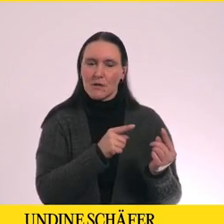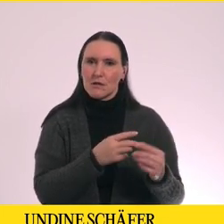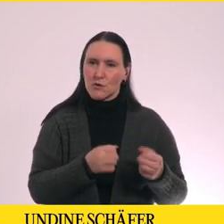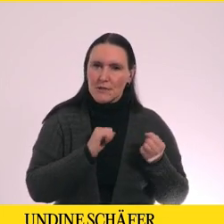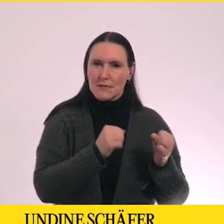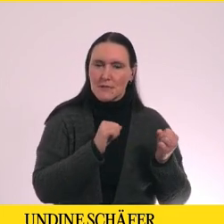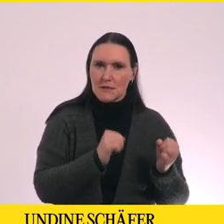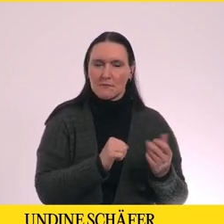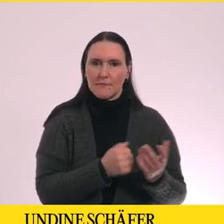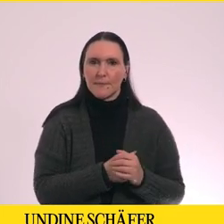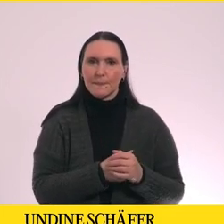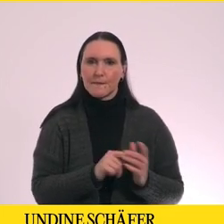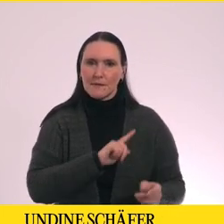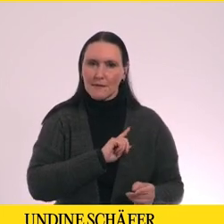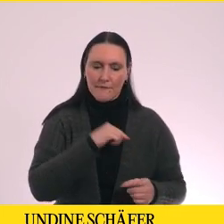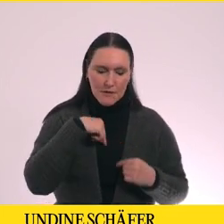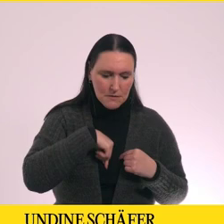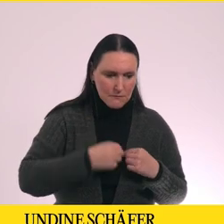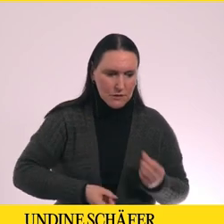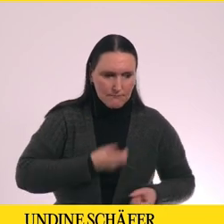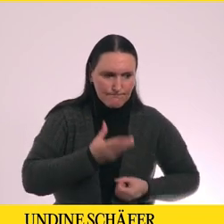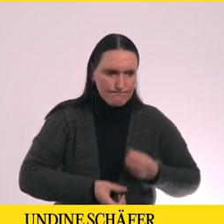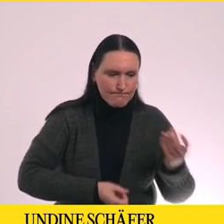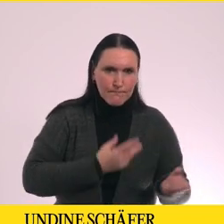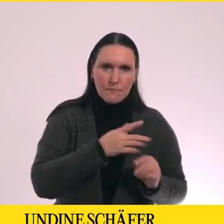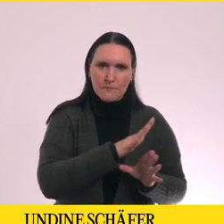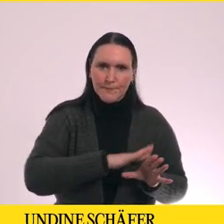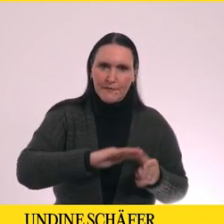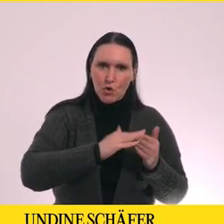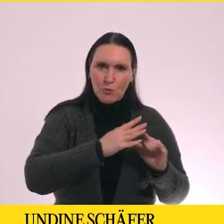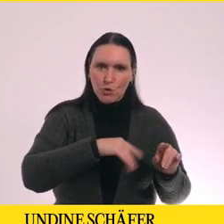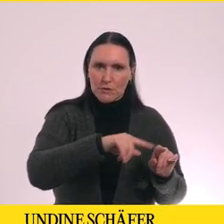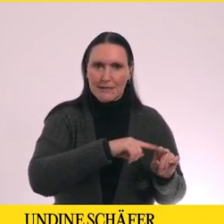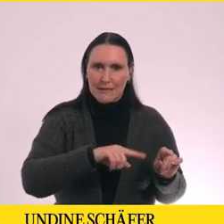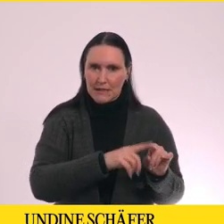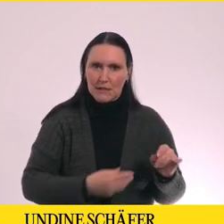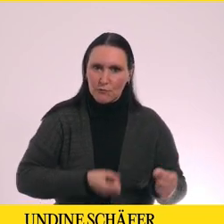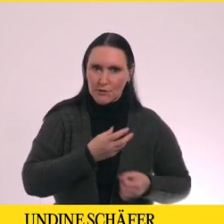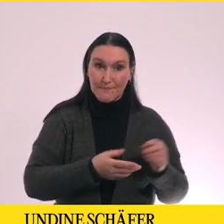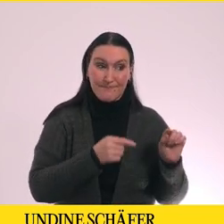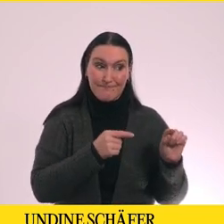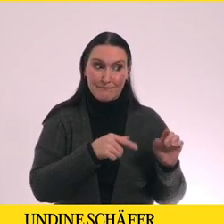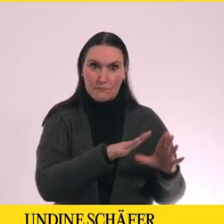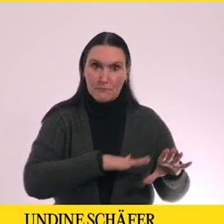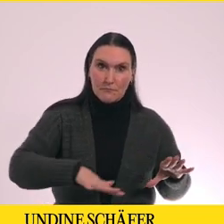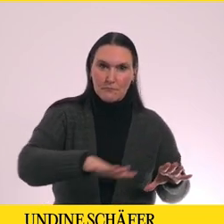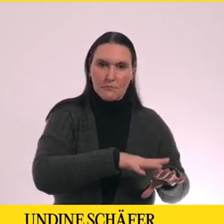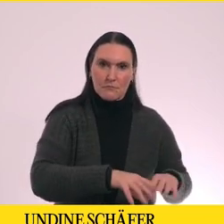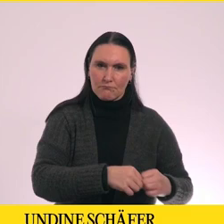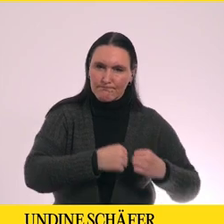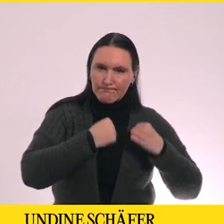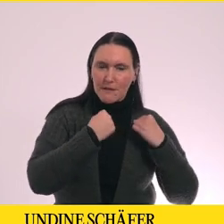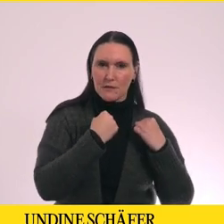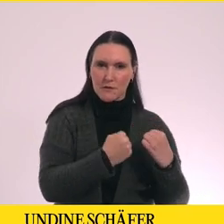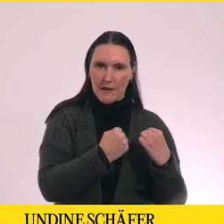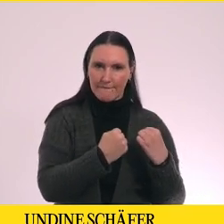skills to the community, their own presence. And this safe space that is still very fragile,